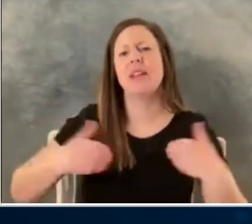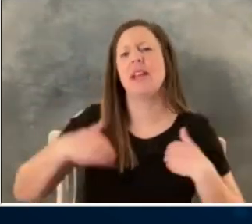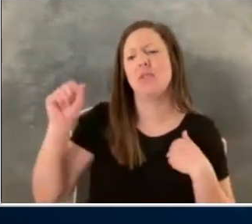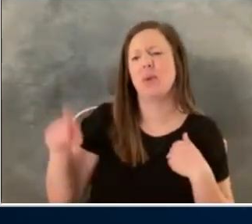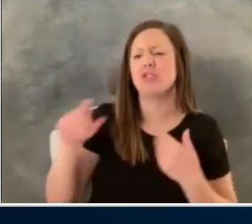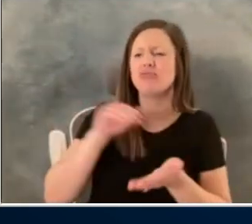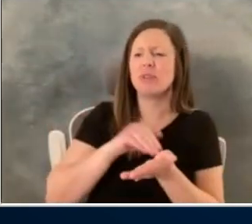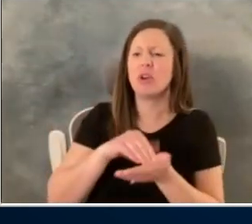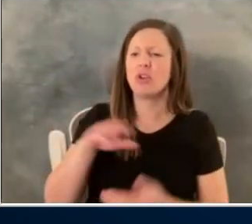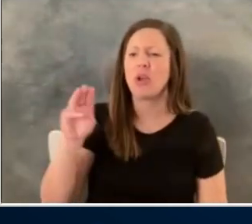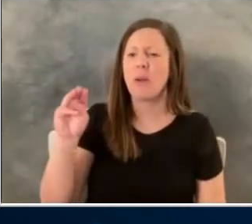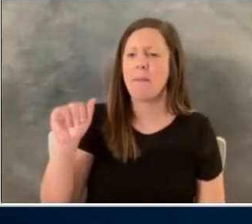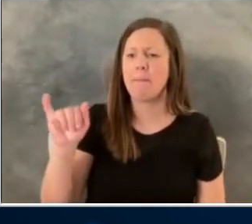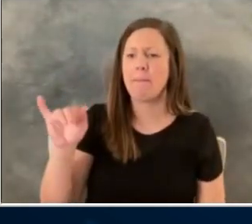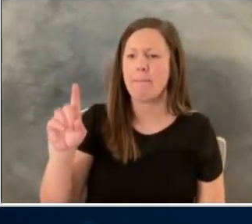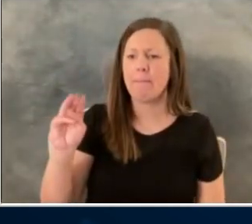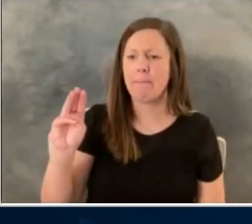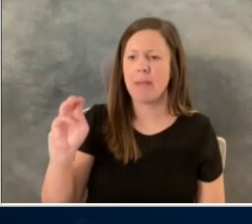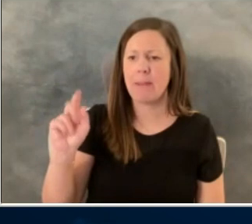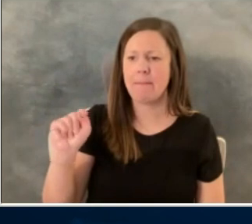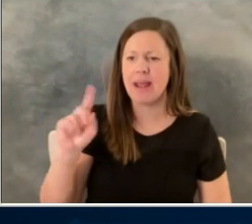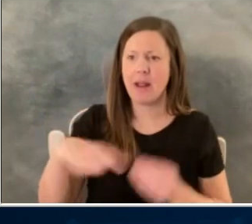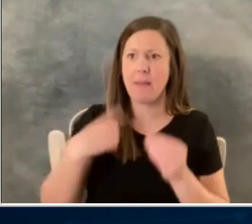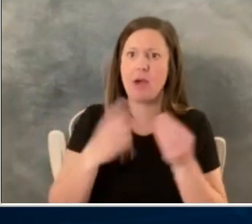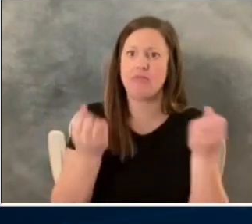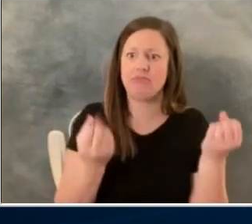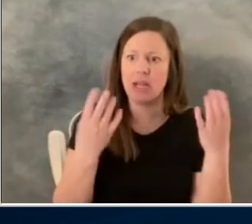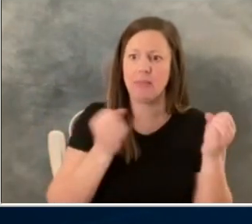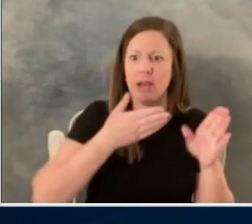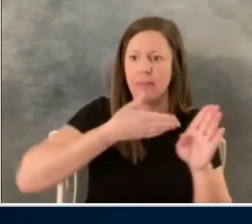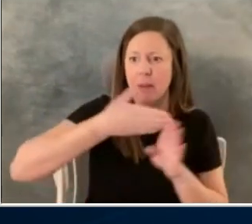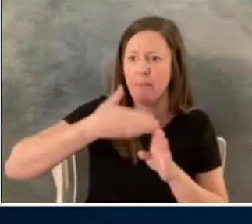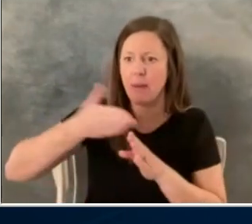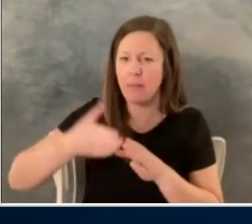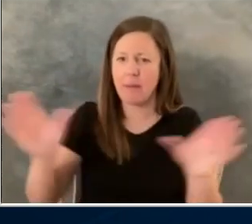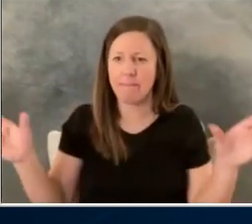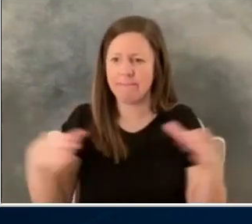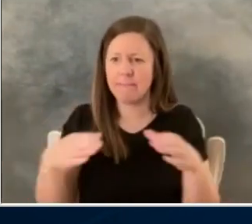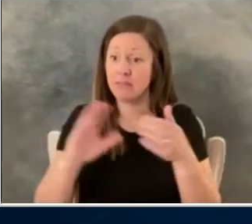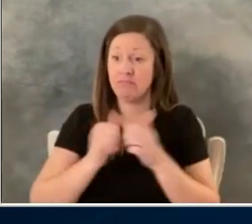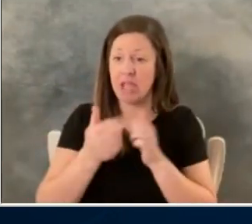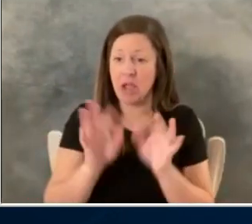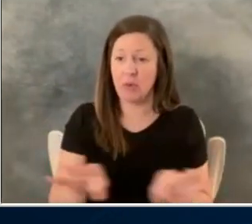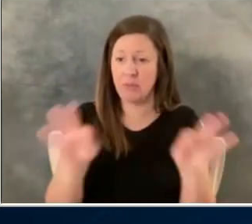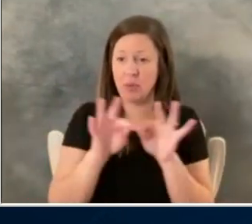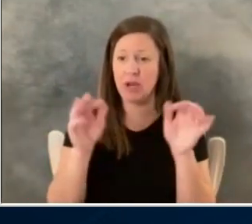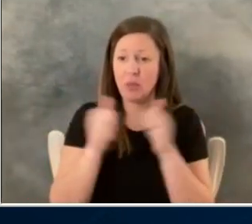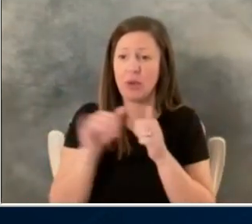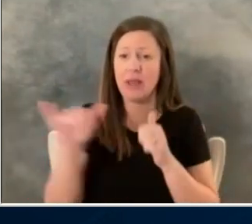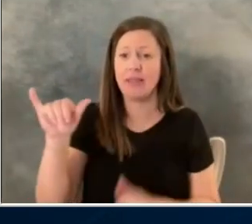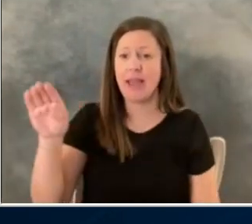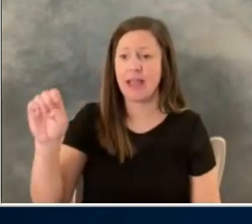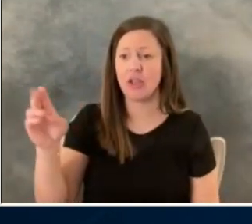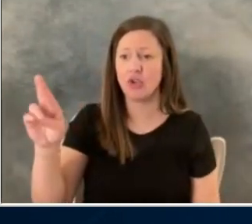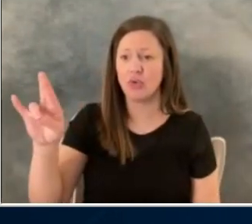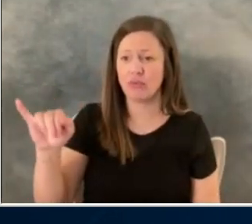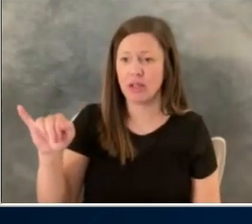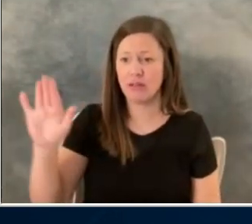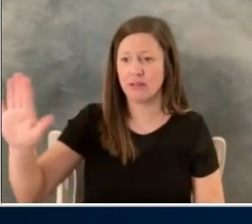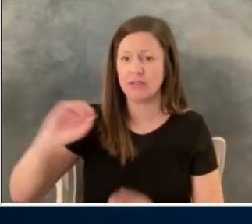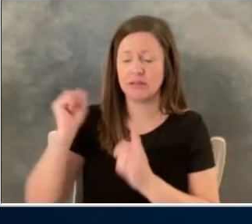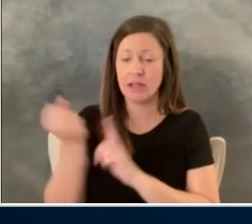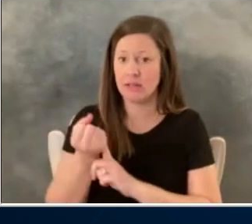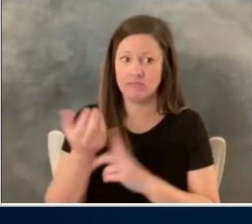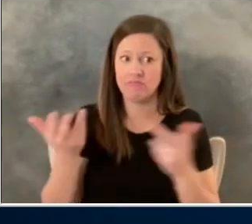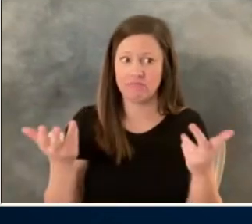question for you about multidisciplinary. How important is that when it comes to a case like Yuri's? As we mentioned, how complex it is when you're working